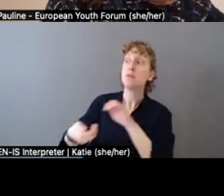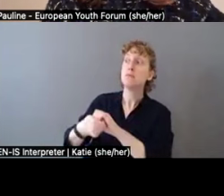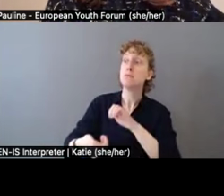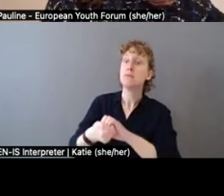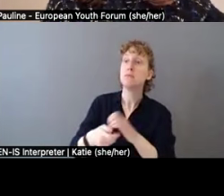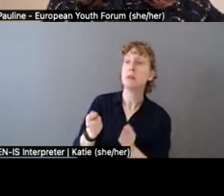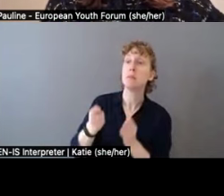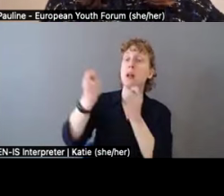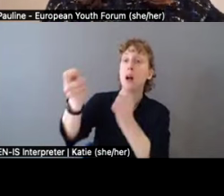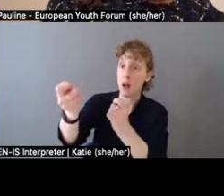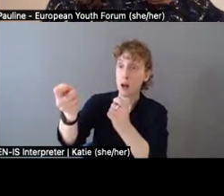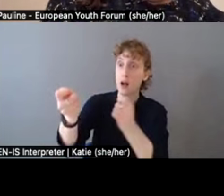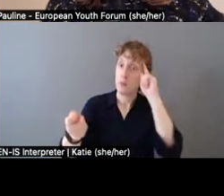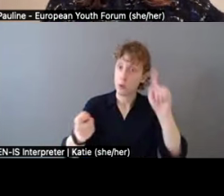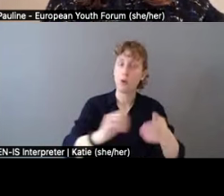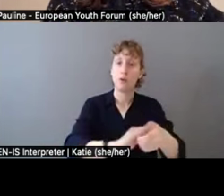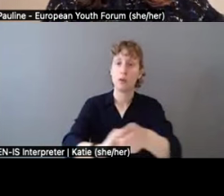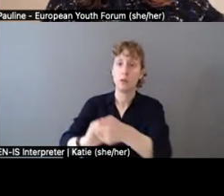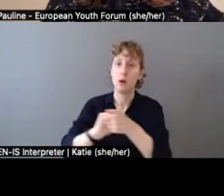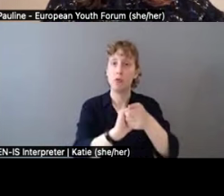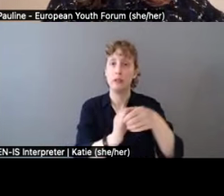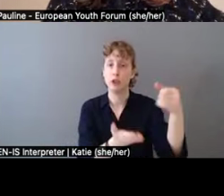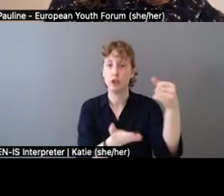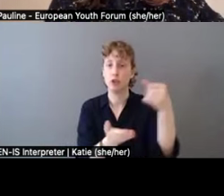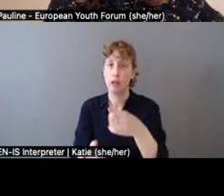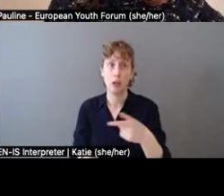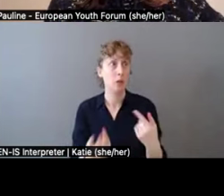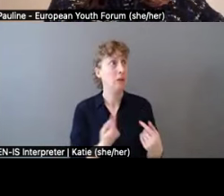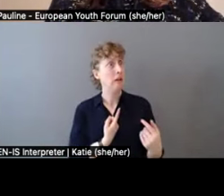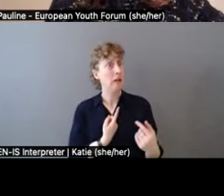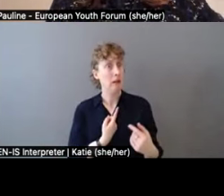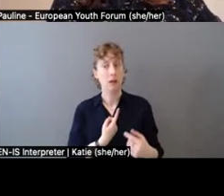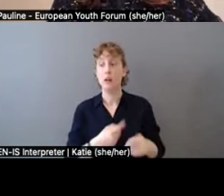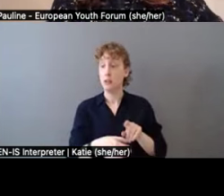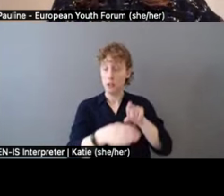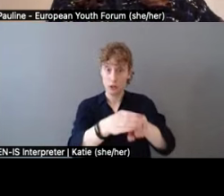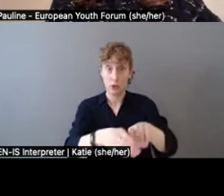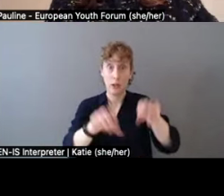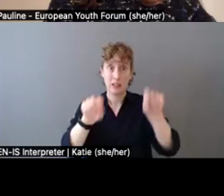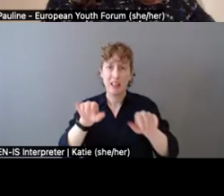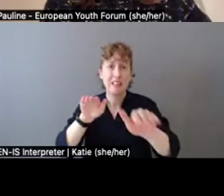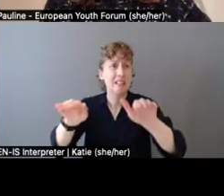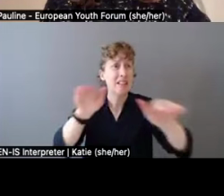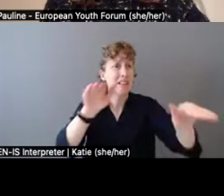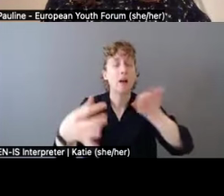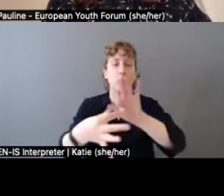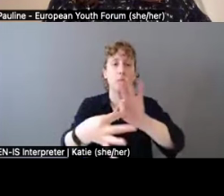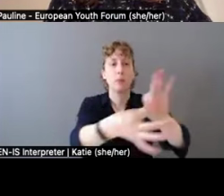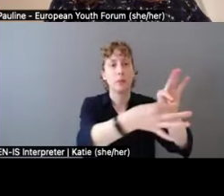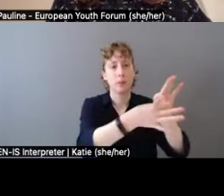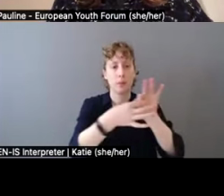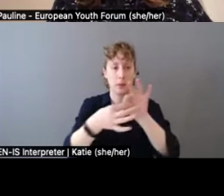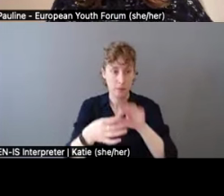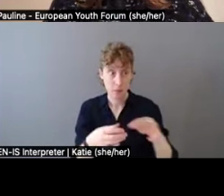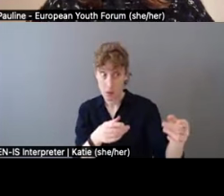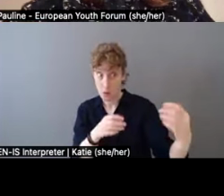for cooperation grants. So you can also join the database and contact organizations. And then you can write your joint